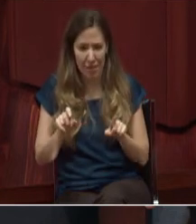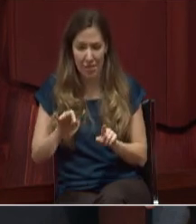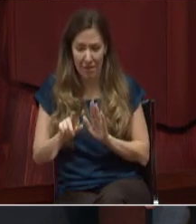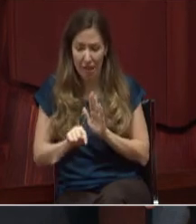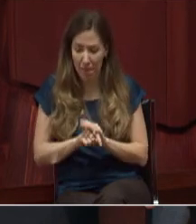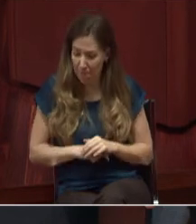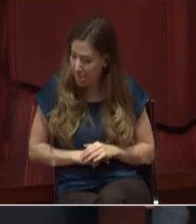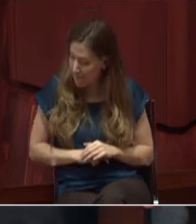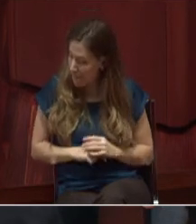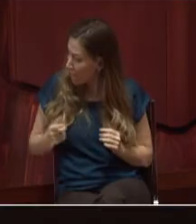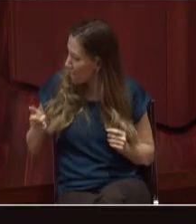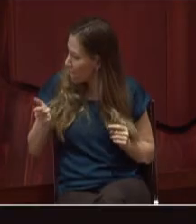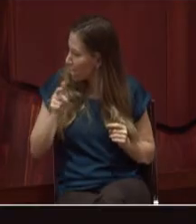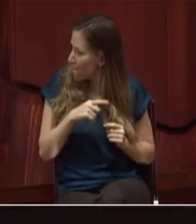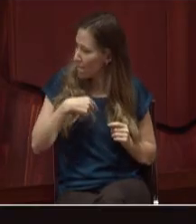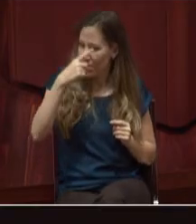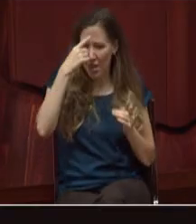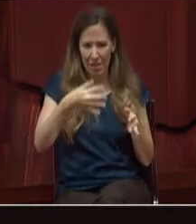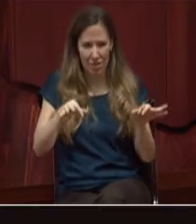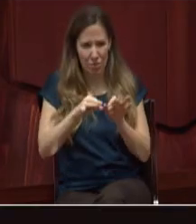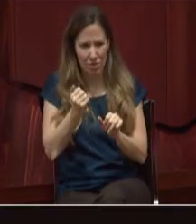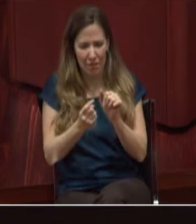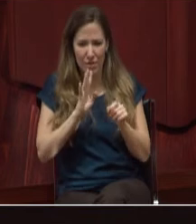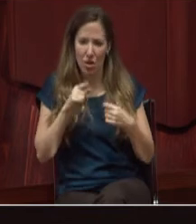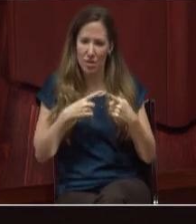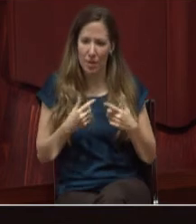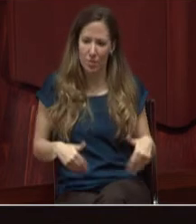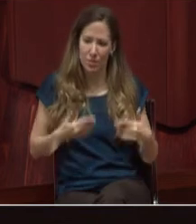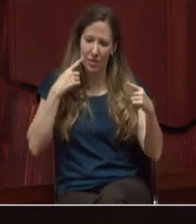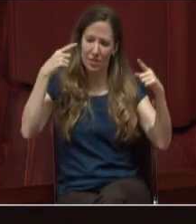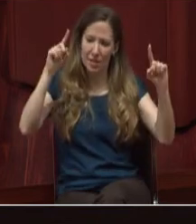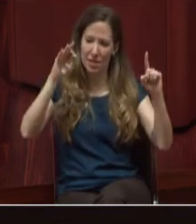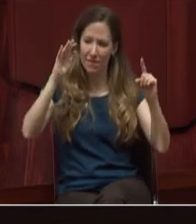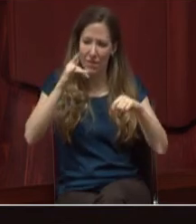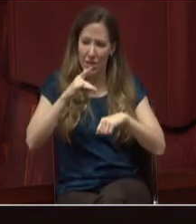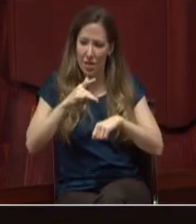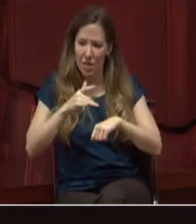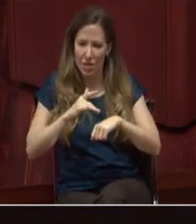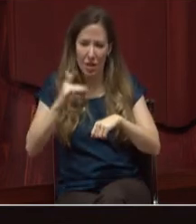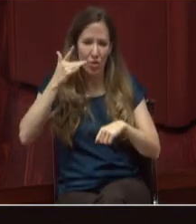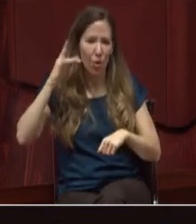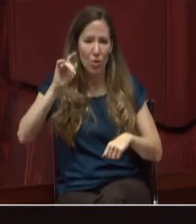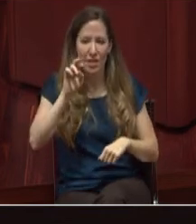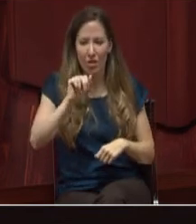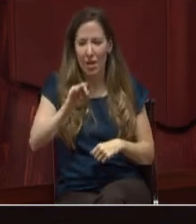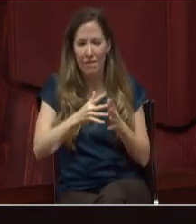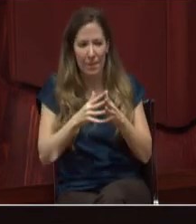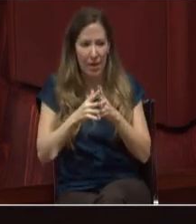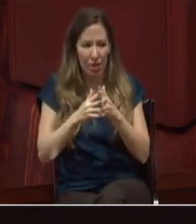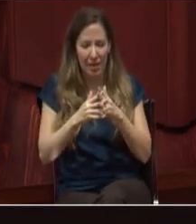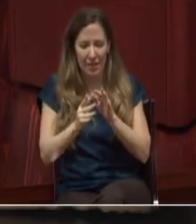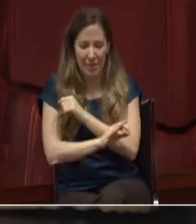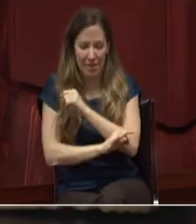the Reagan years. You know, I think it's important, as everybody talks about the great successes of the golden era of American foreign policy, which was